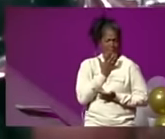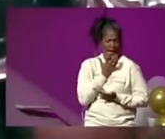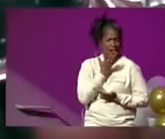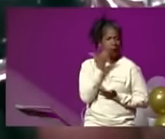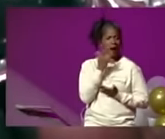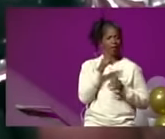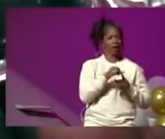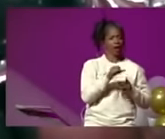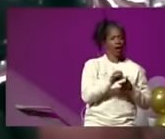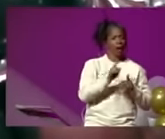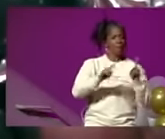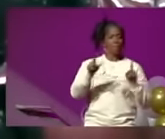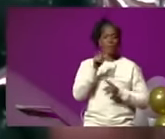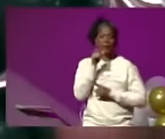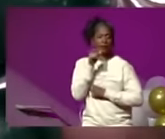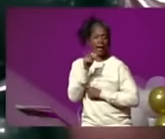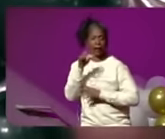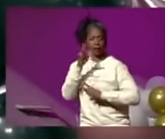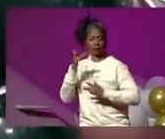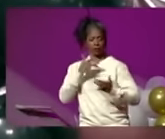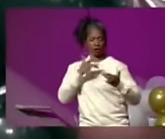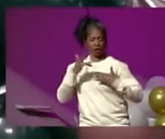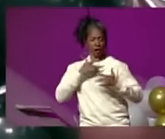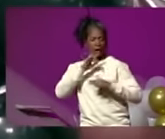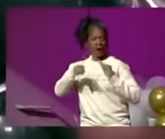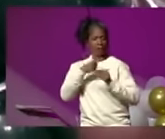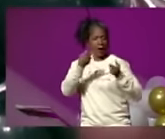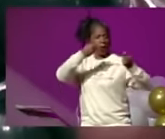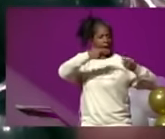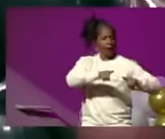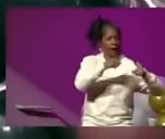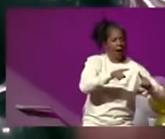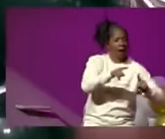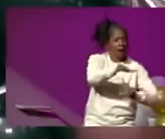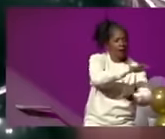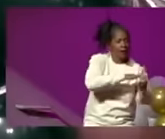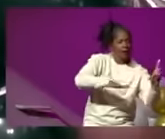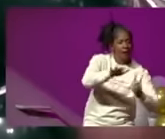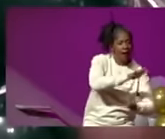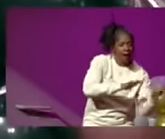the profane conditions that produce the profanity.